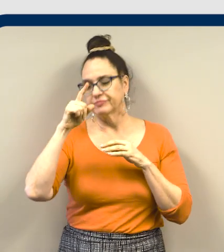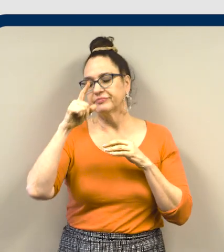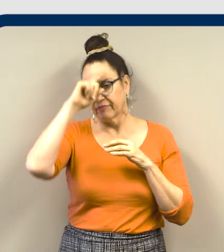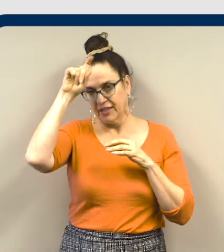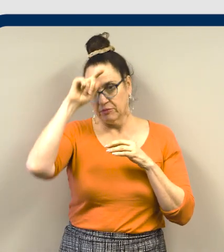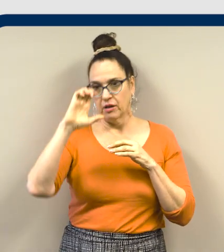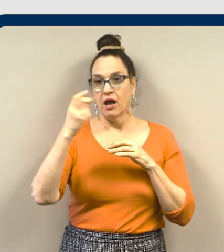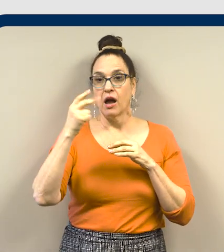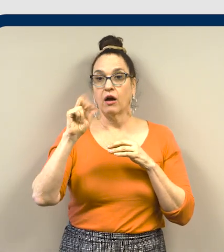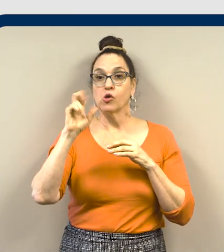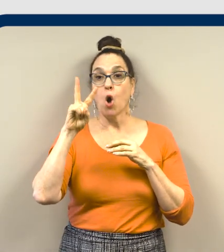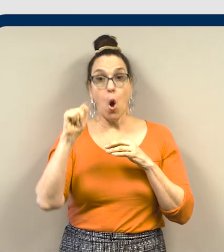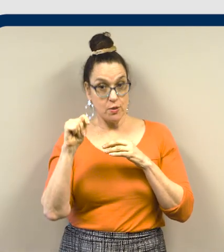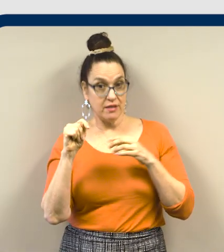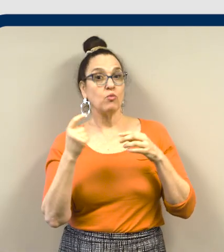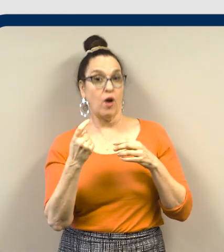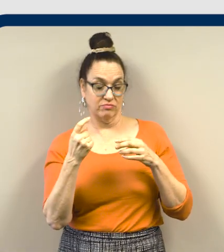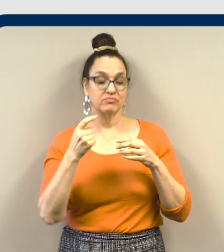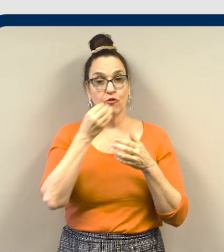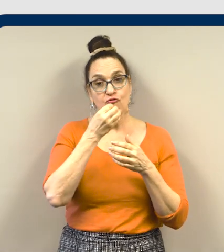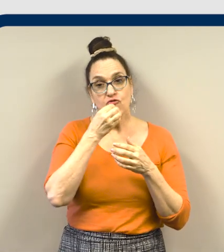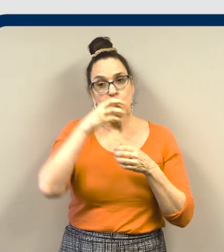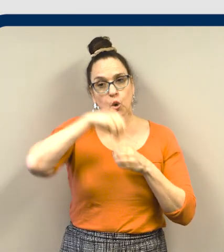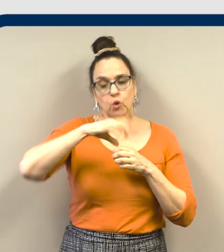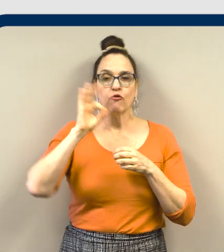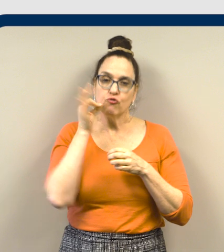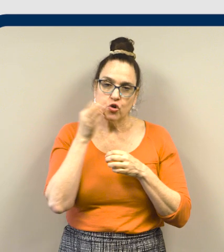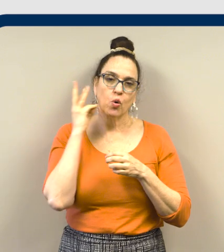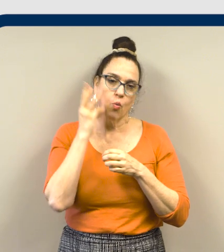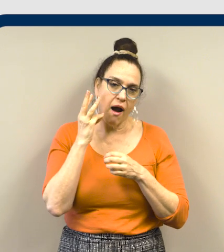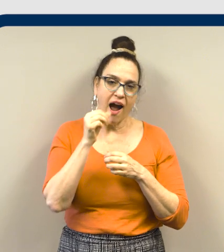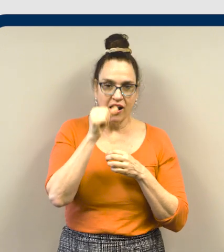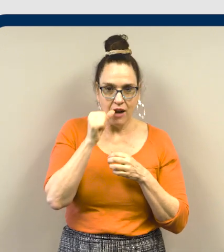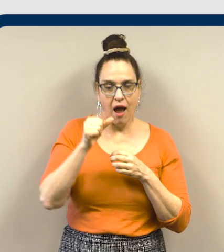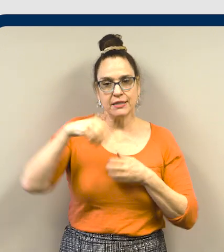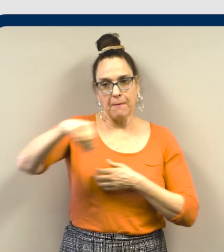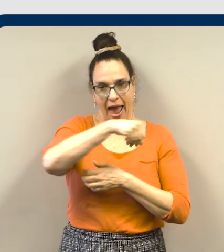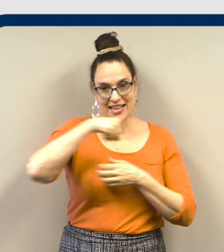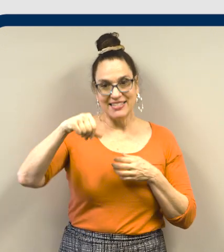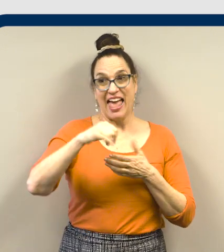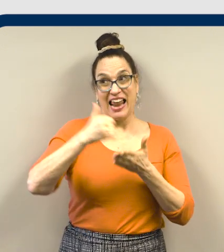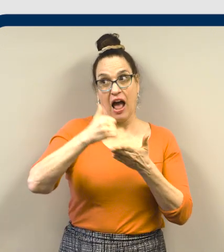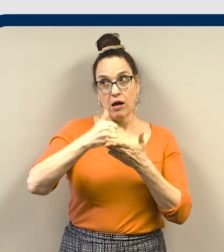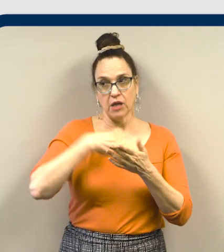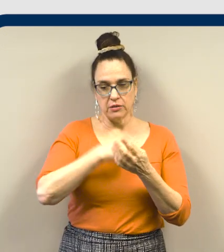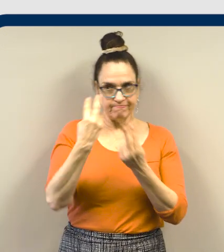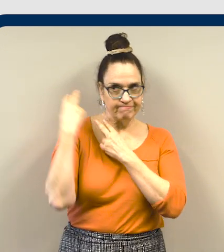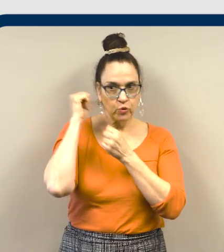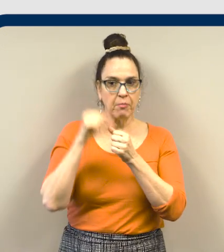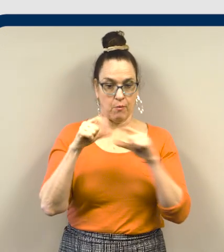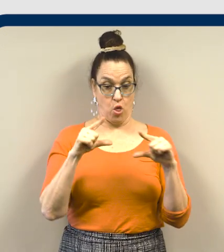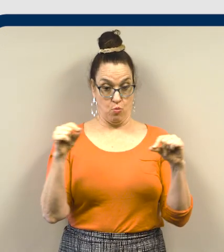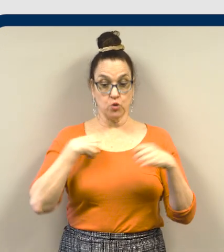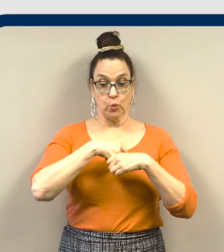Charoset is a mixture of fruits, nuts, wine, and spices. Traditionally, we think of it as a reminder of the